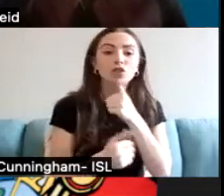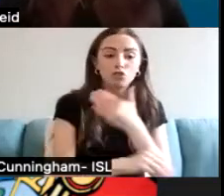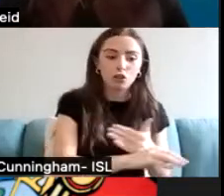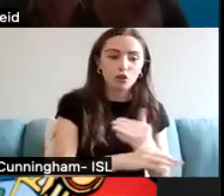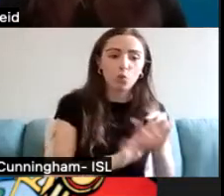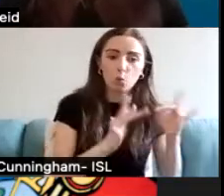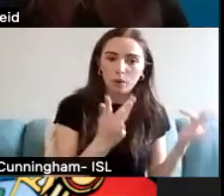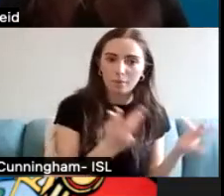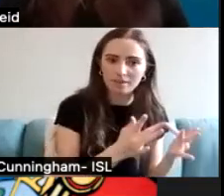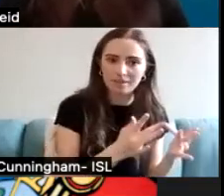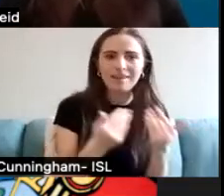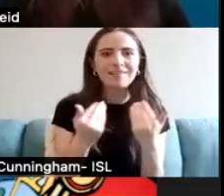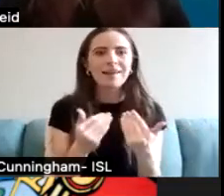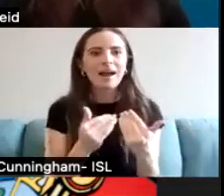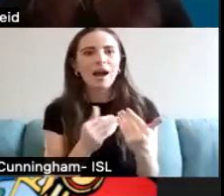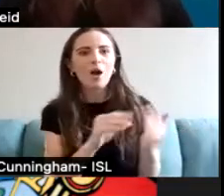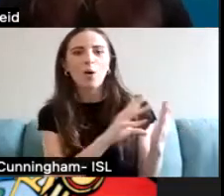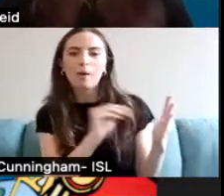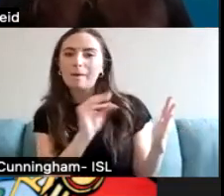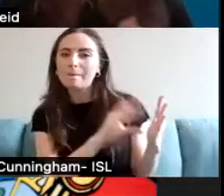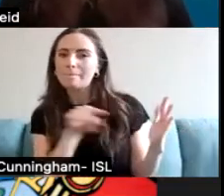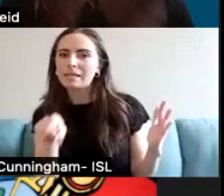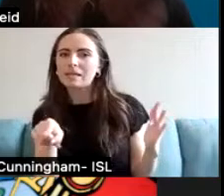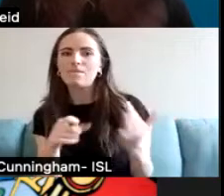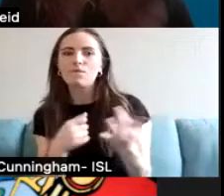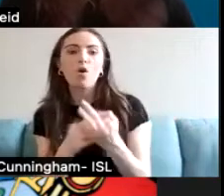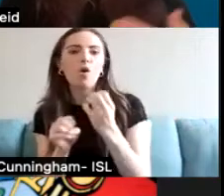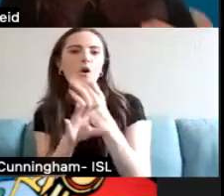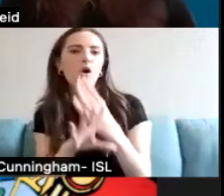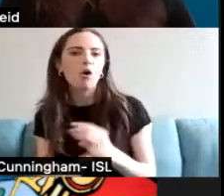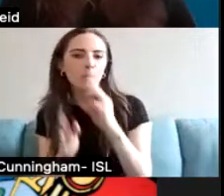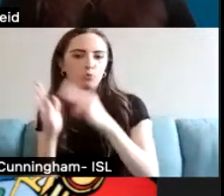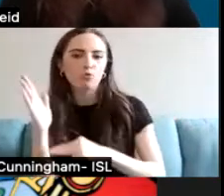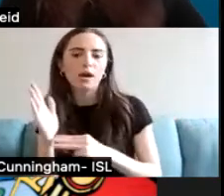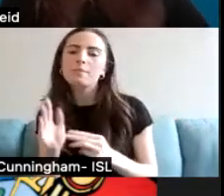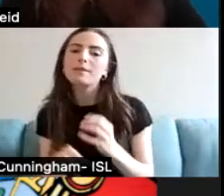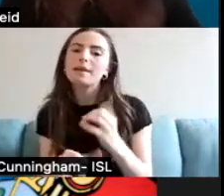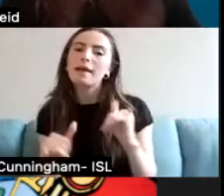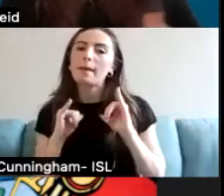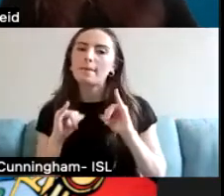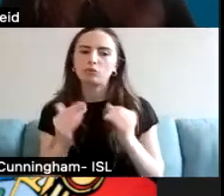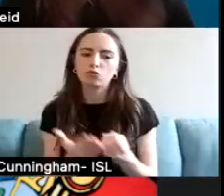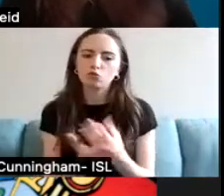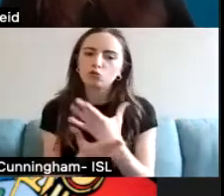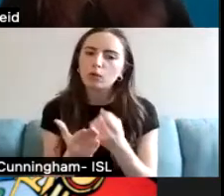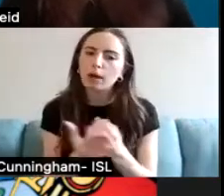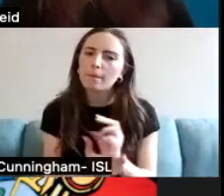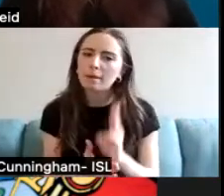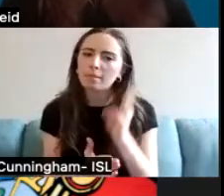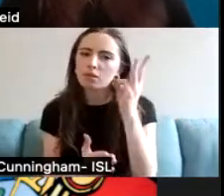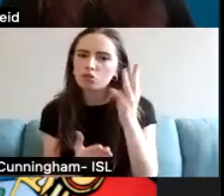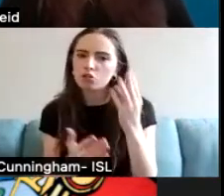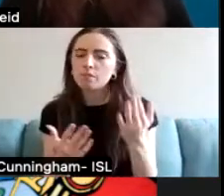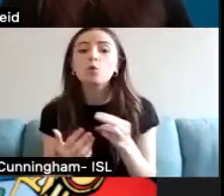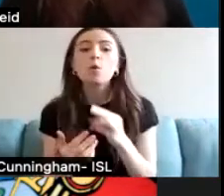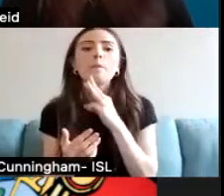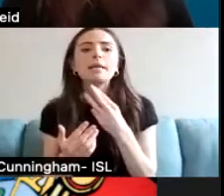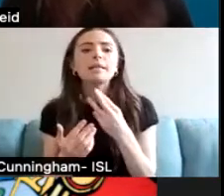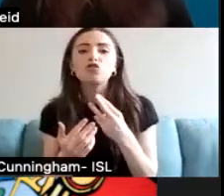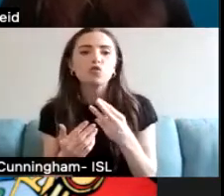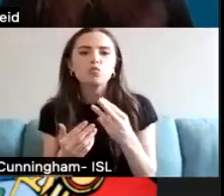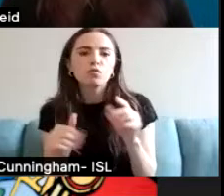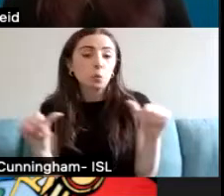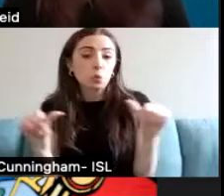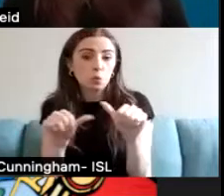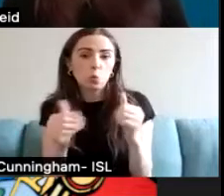in all sorts of different software programs. So what you want to do is you just want to give a short visual description of what's in